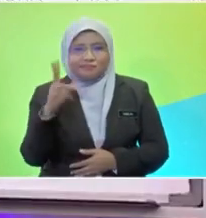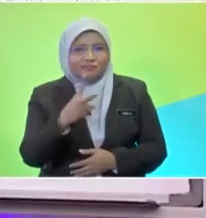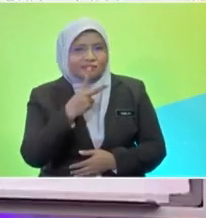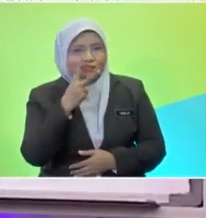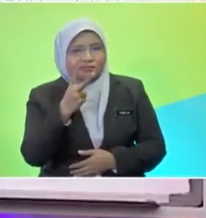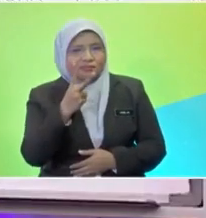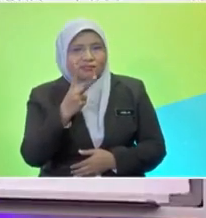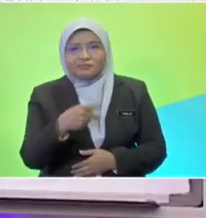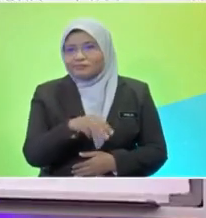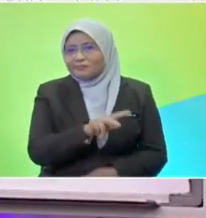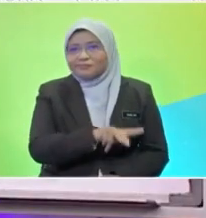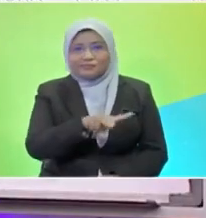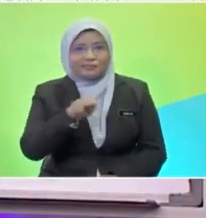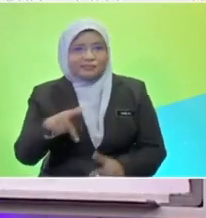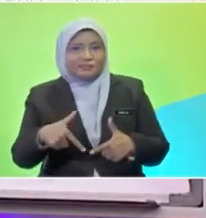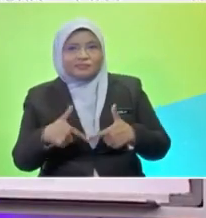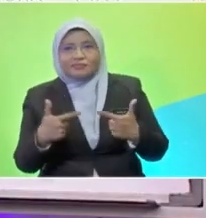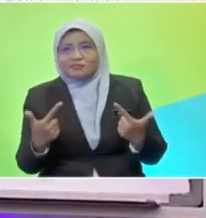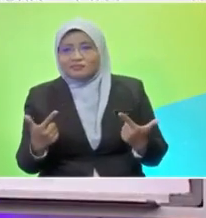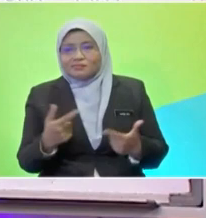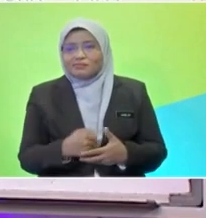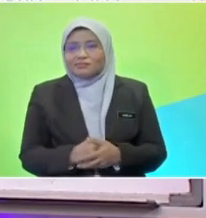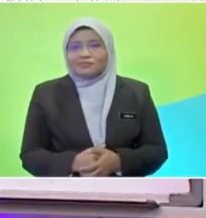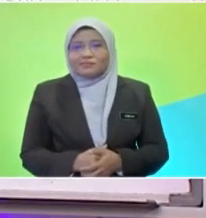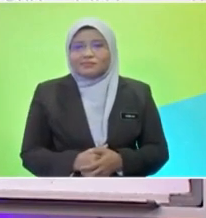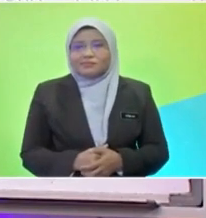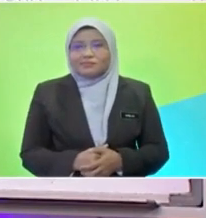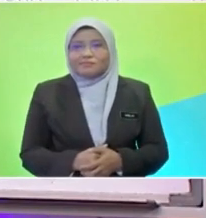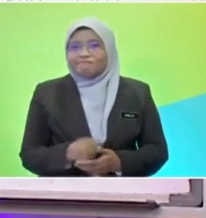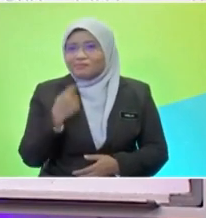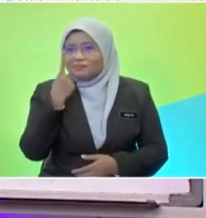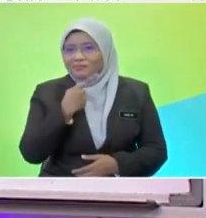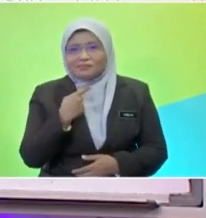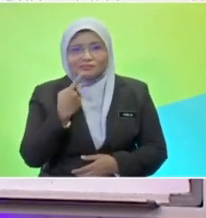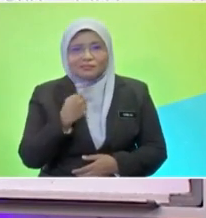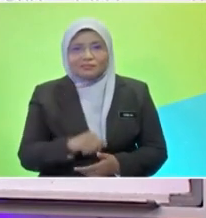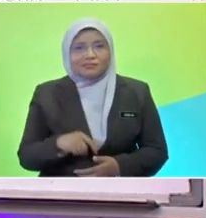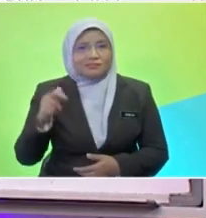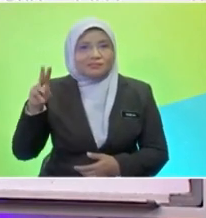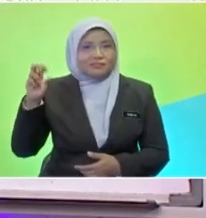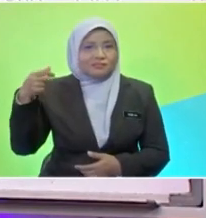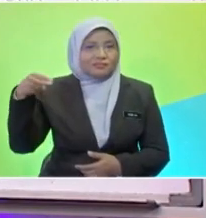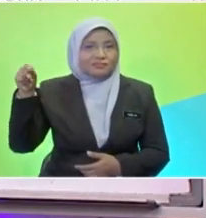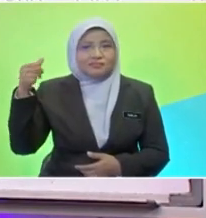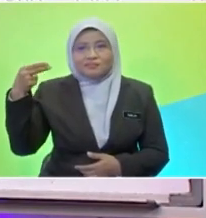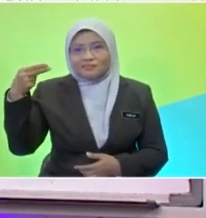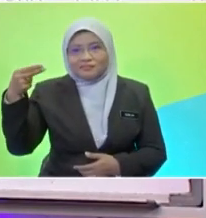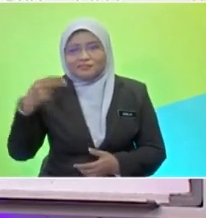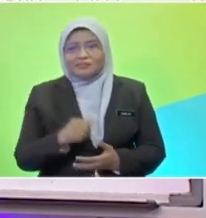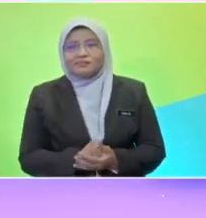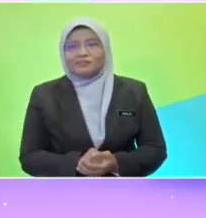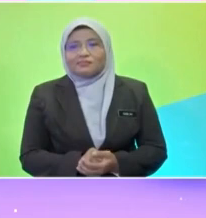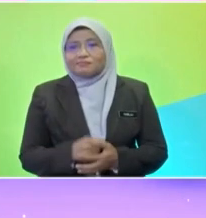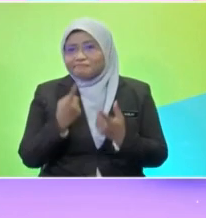from another newcomer in the Malaysian music industry. Aisha. Right. Okay,